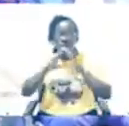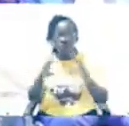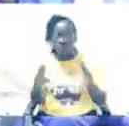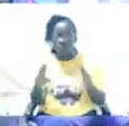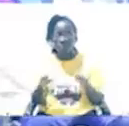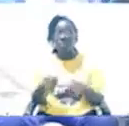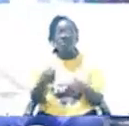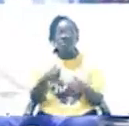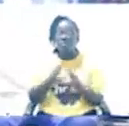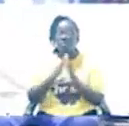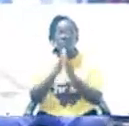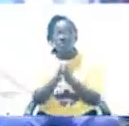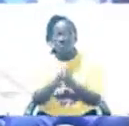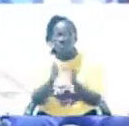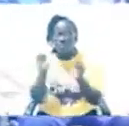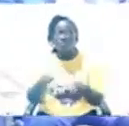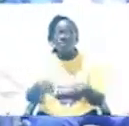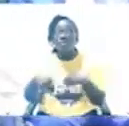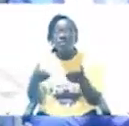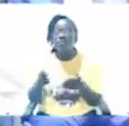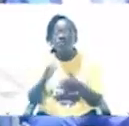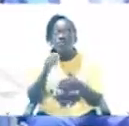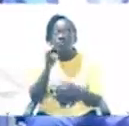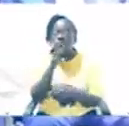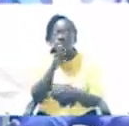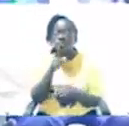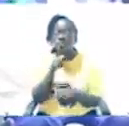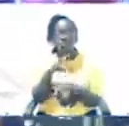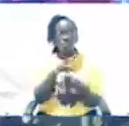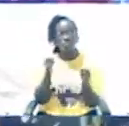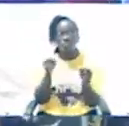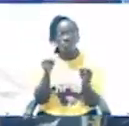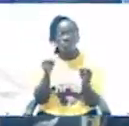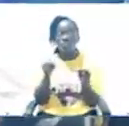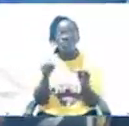I said, why have you come? They said, we